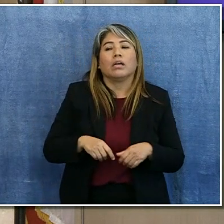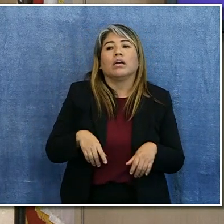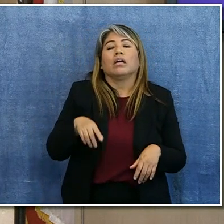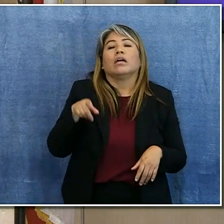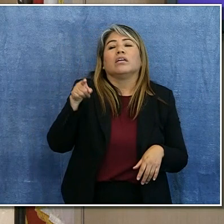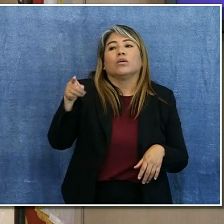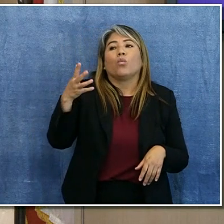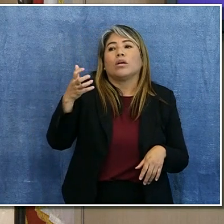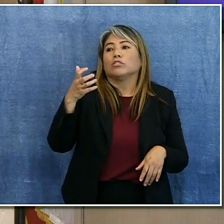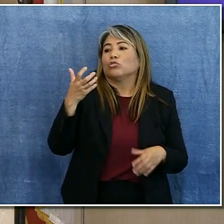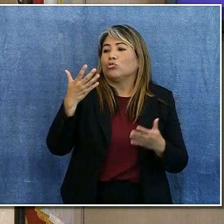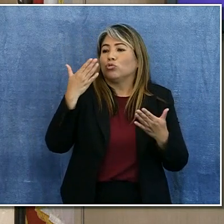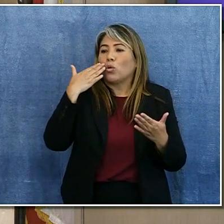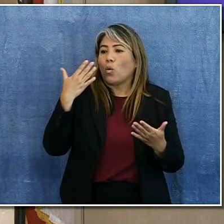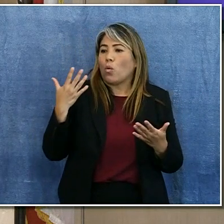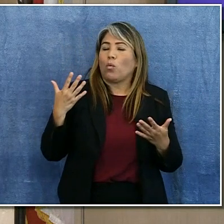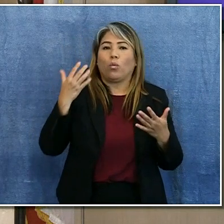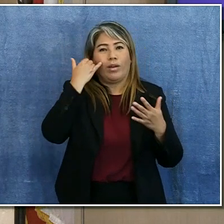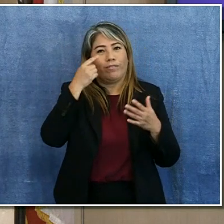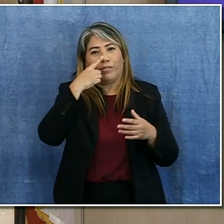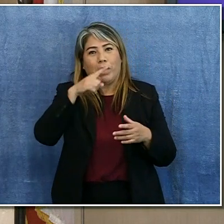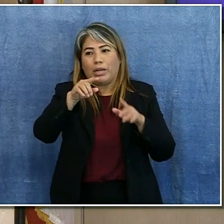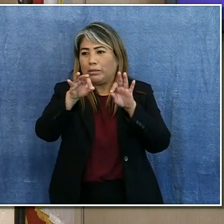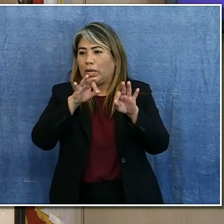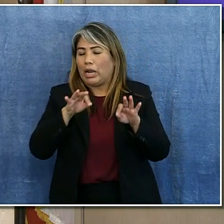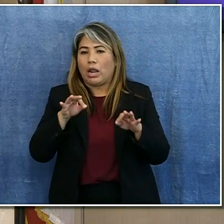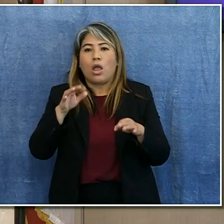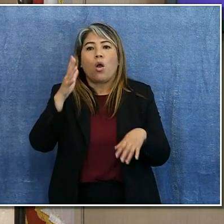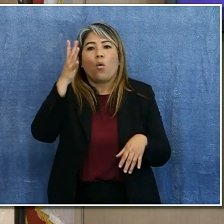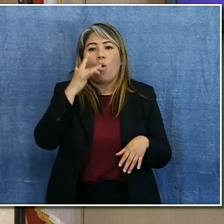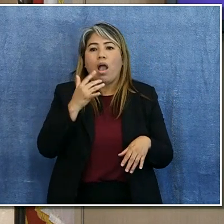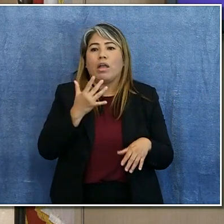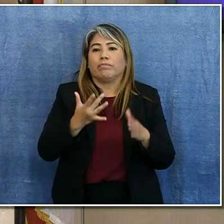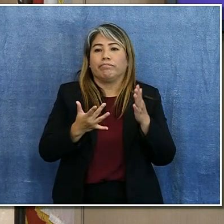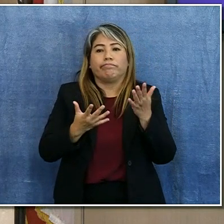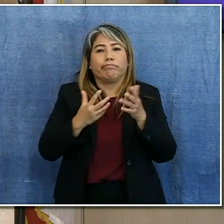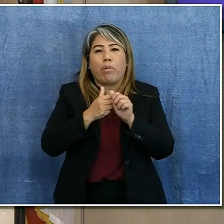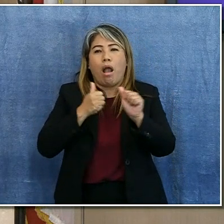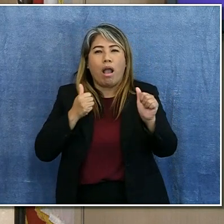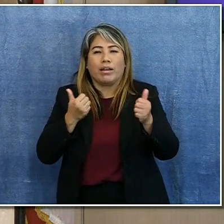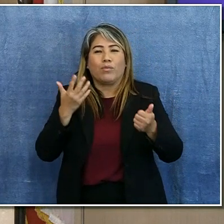wants to know if you could explain what sort of glitch caused a lag in reporting.